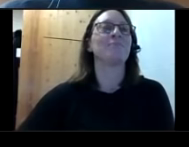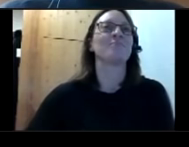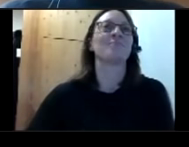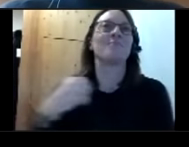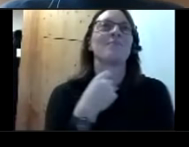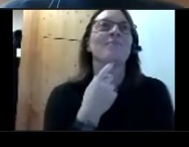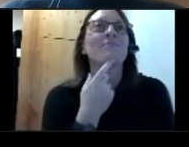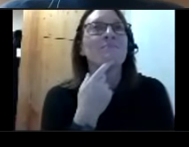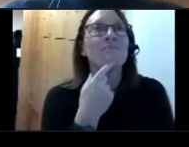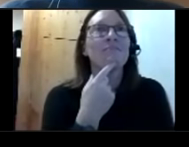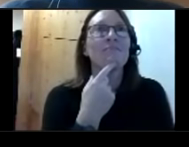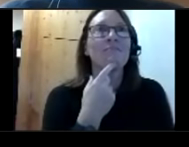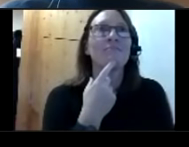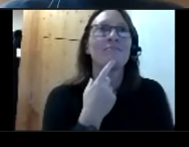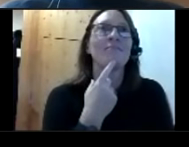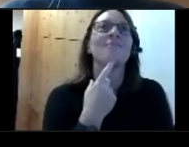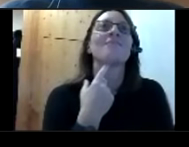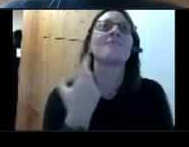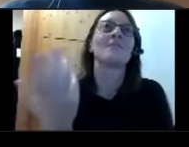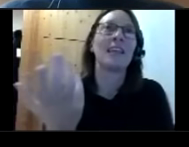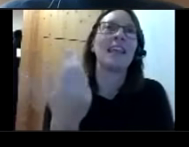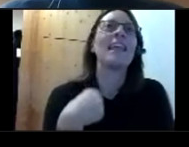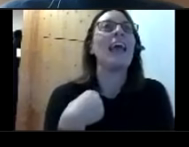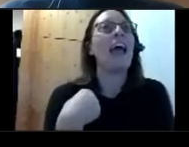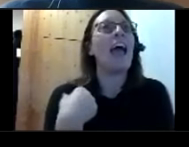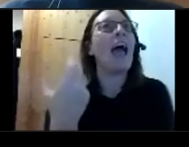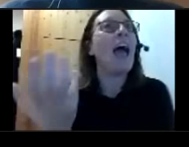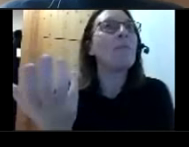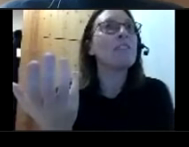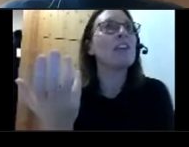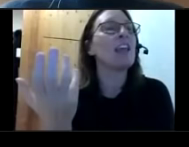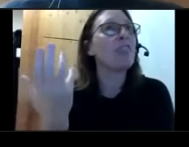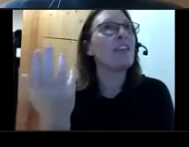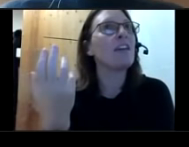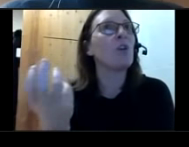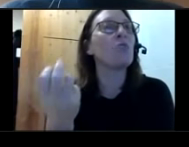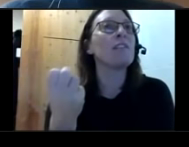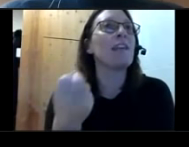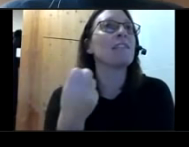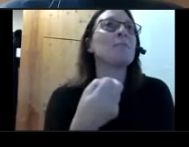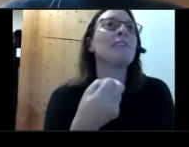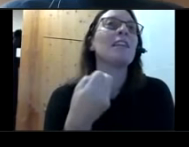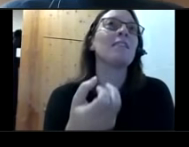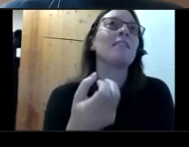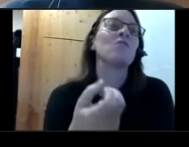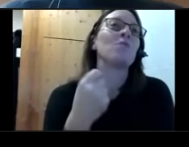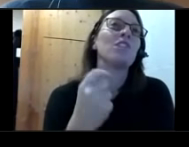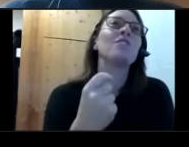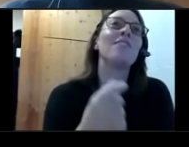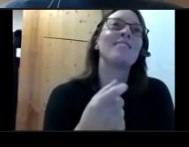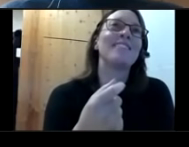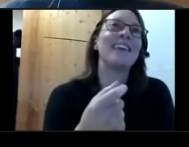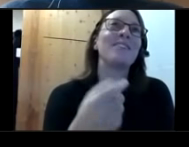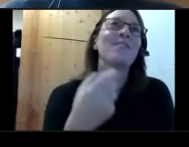in the VLE, which aren't used in current teaching, but students still have access to. Is that an archive? Yeah. Absolutely. I think with all these cases, particularly in this situation